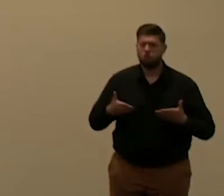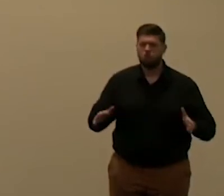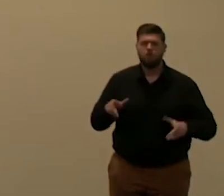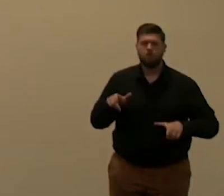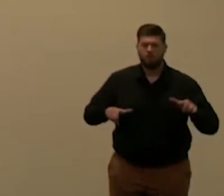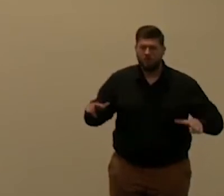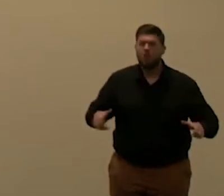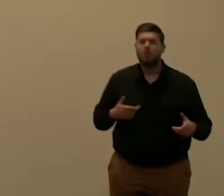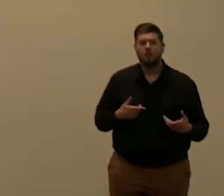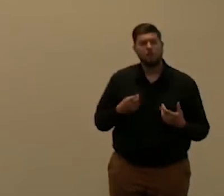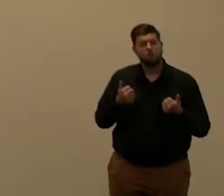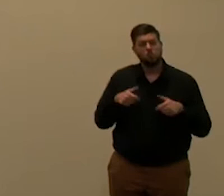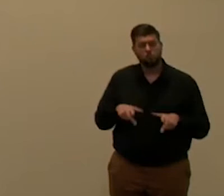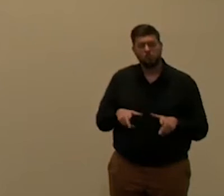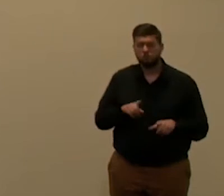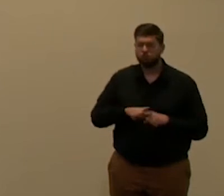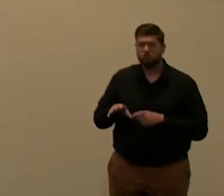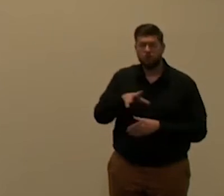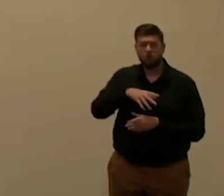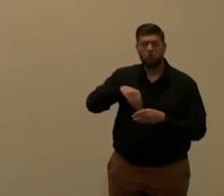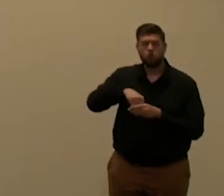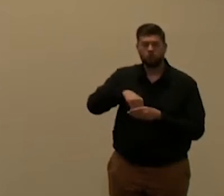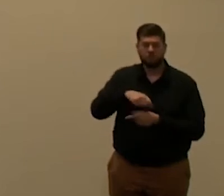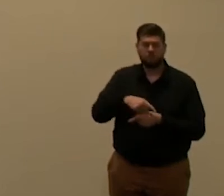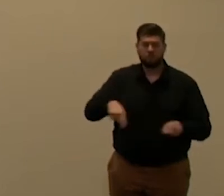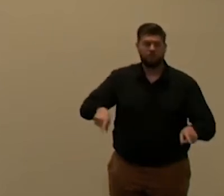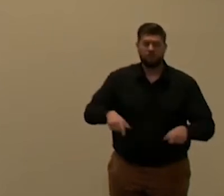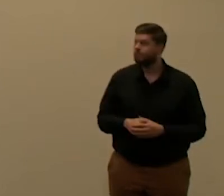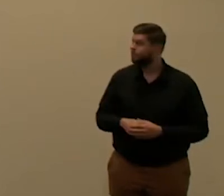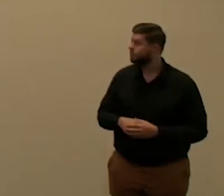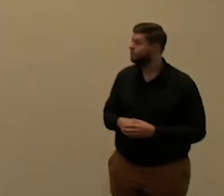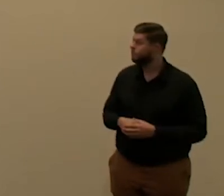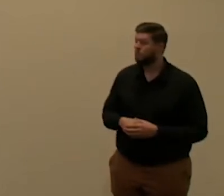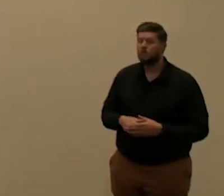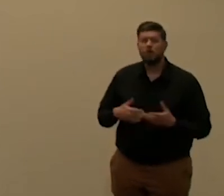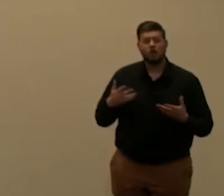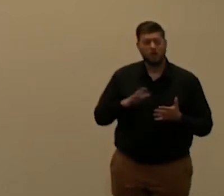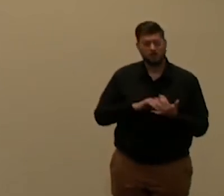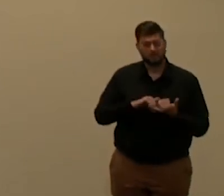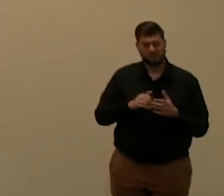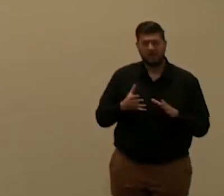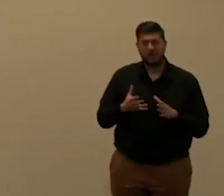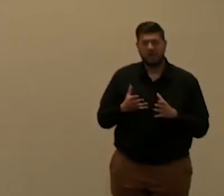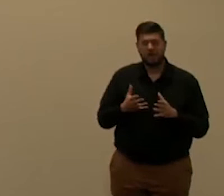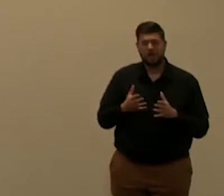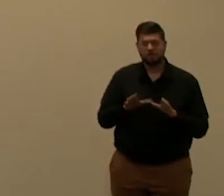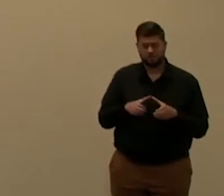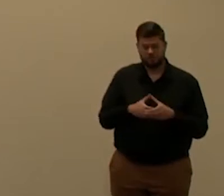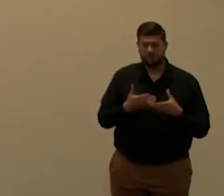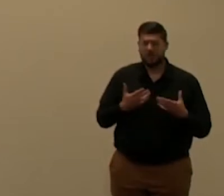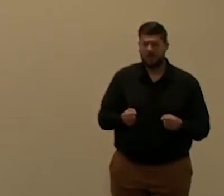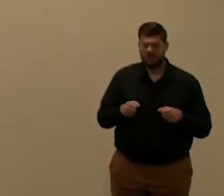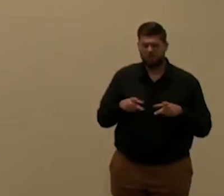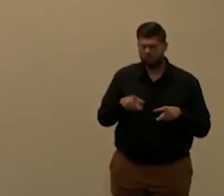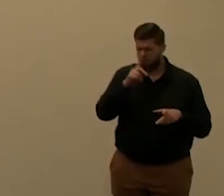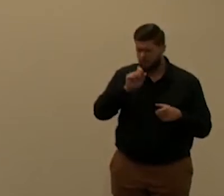a very good way to be all-inclusive. There's a link to a Sway from Microsoft there that gives you much